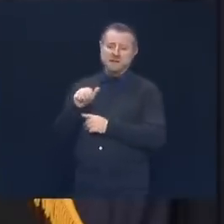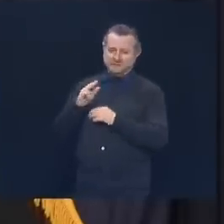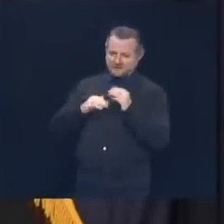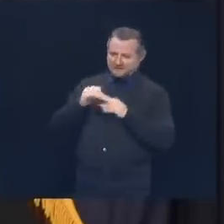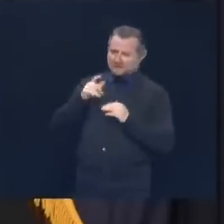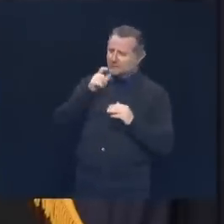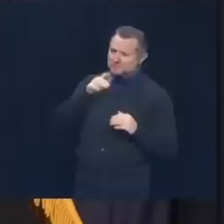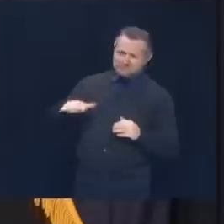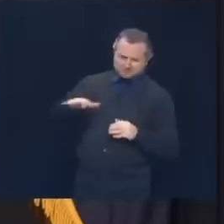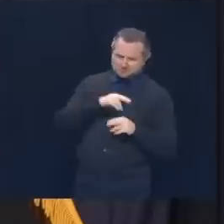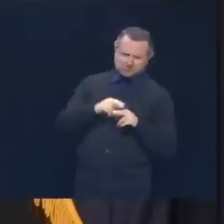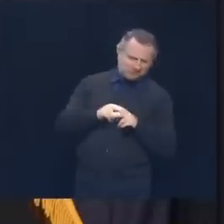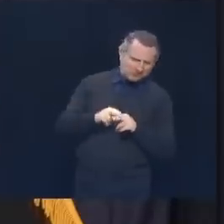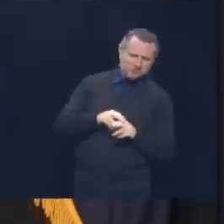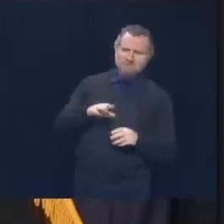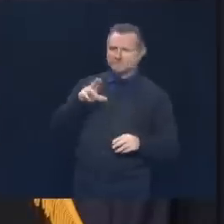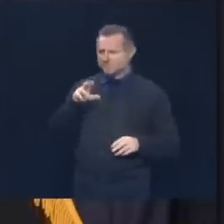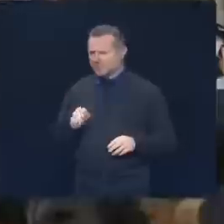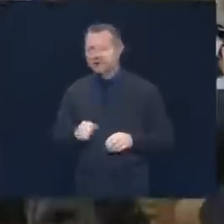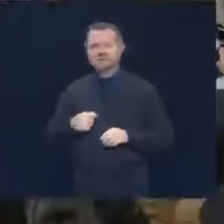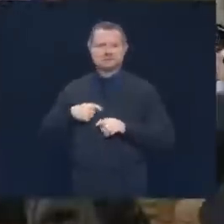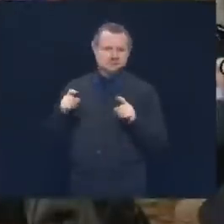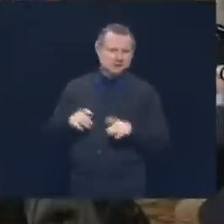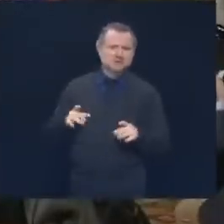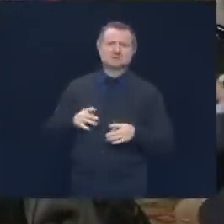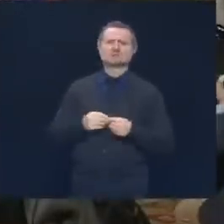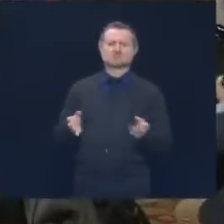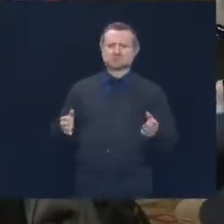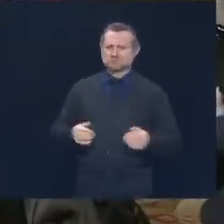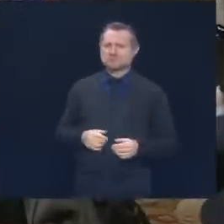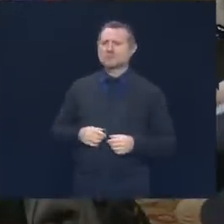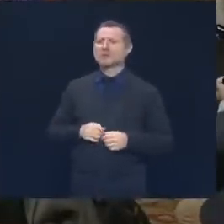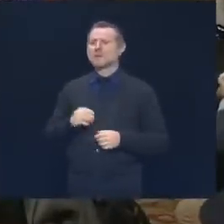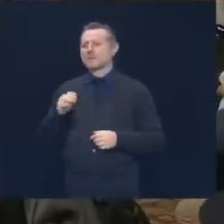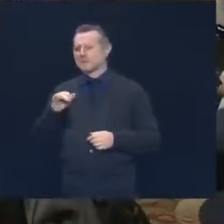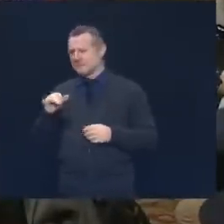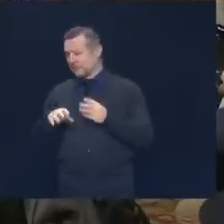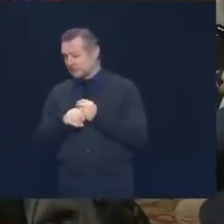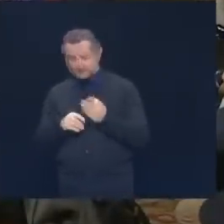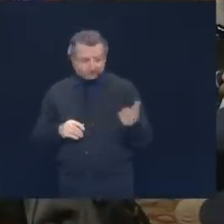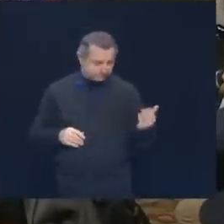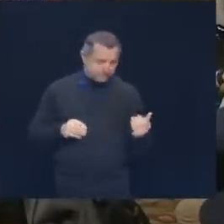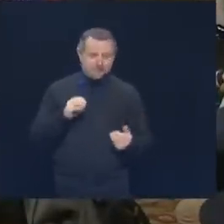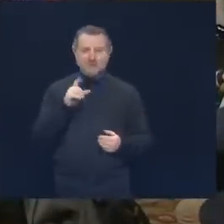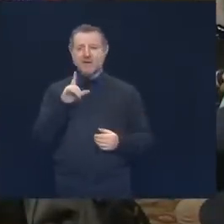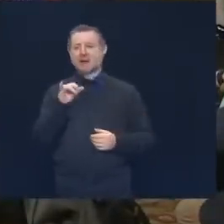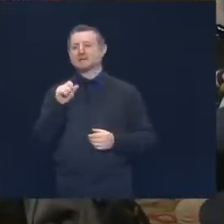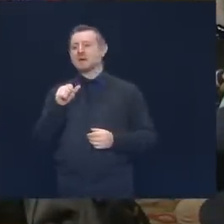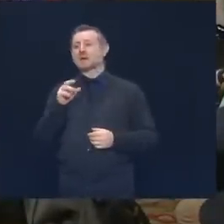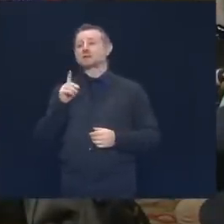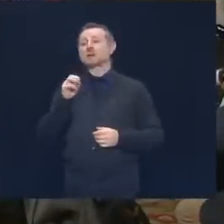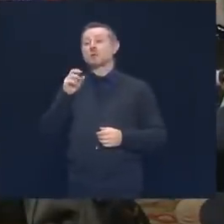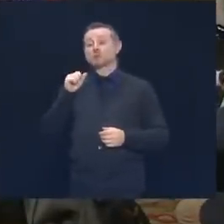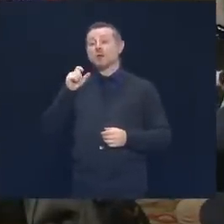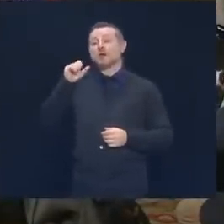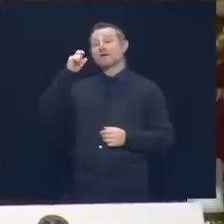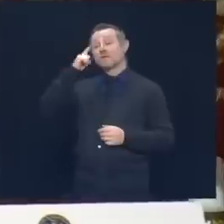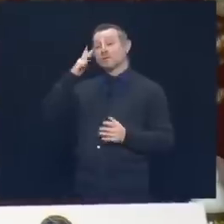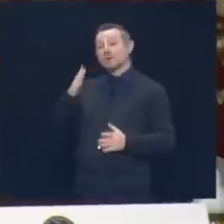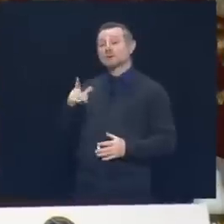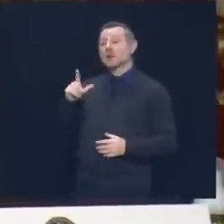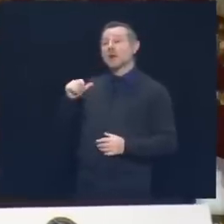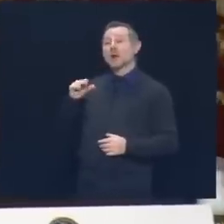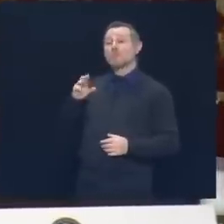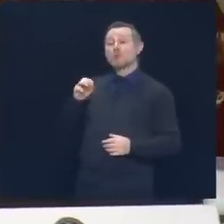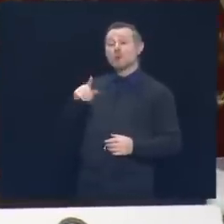train and bus terminals. Do you want to add something? Well, and I would just add, Jesse, that Governor Lamont, Governor Murphy, and Governor Cuomo all with